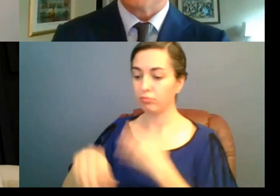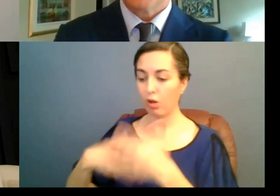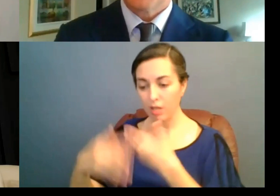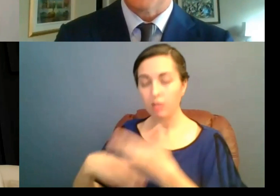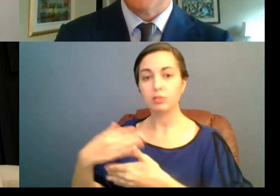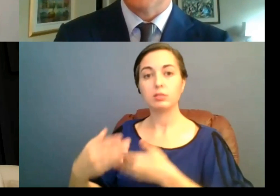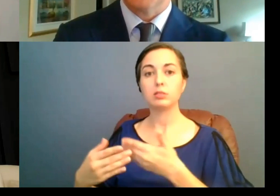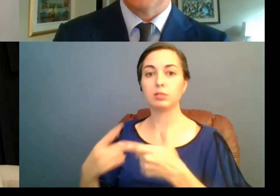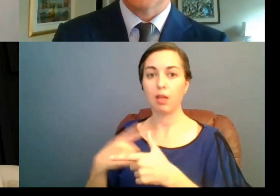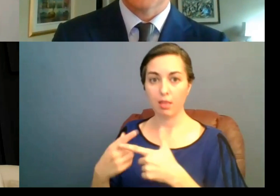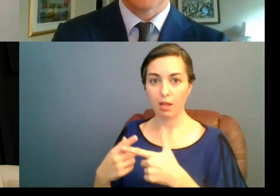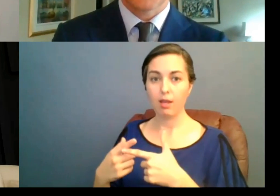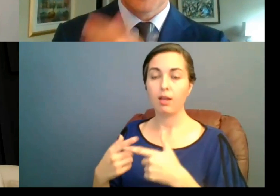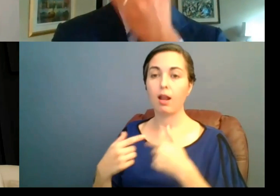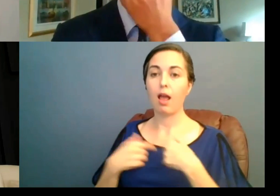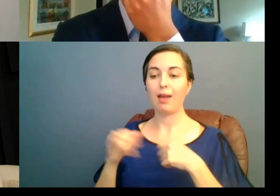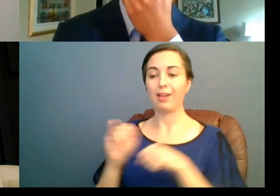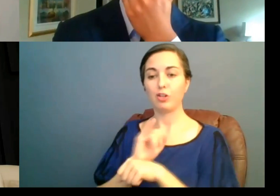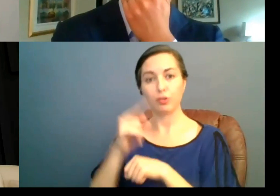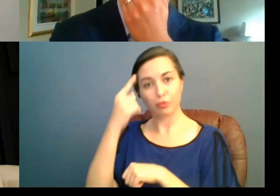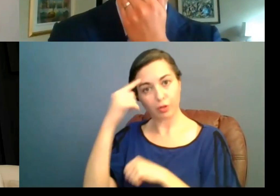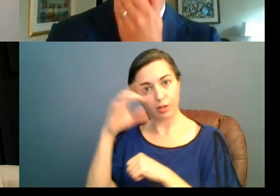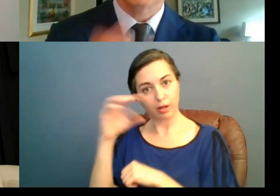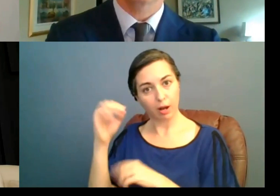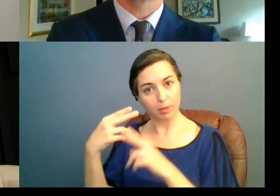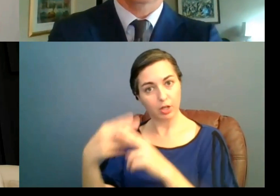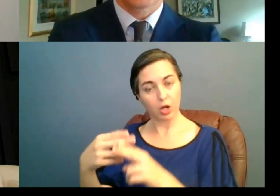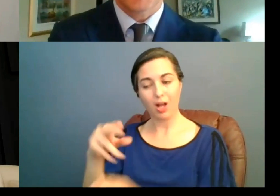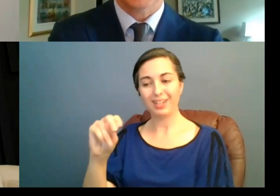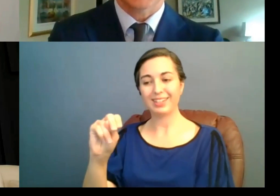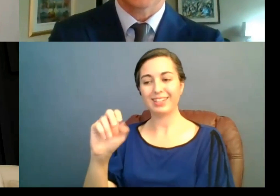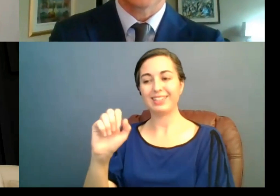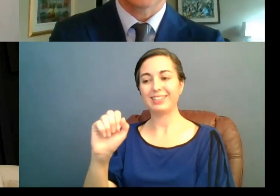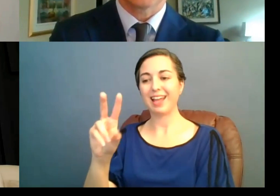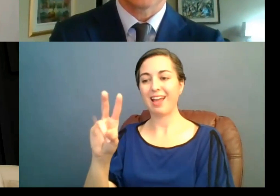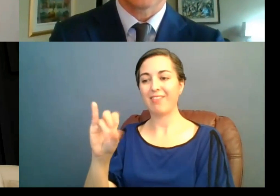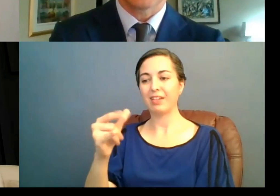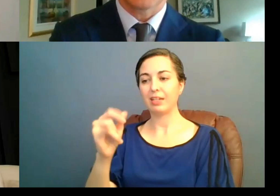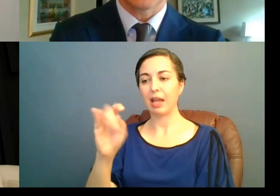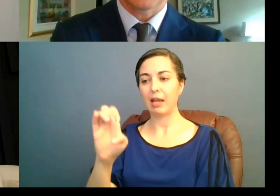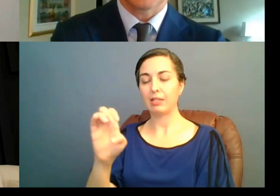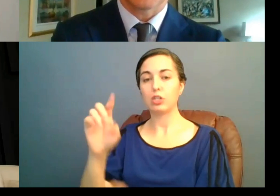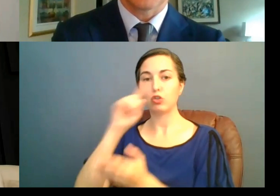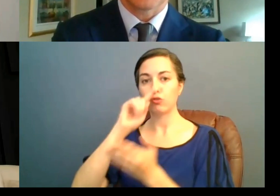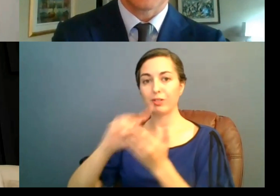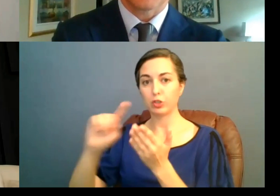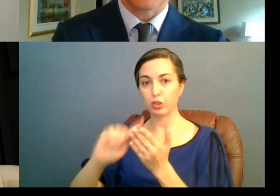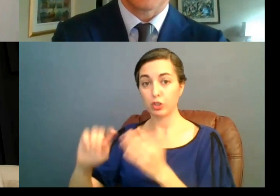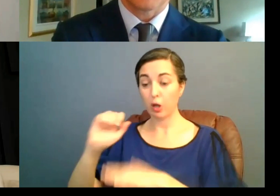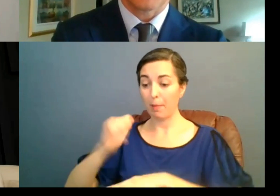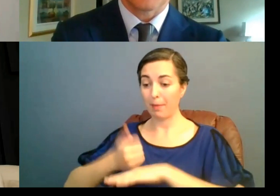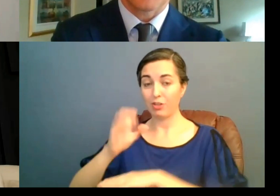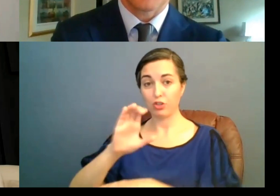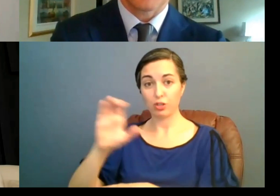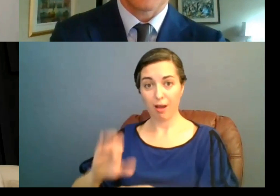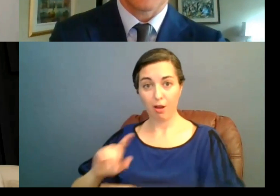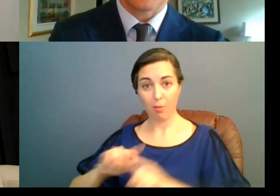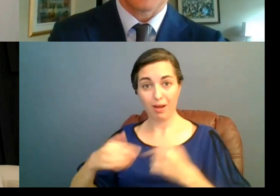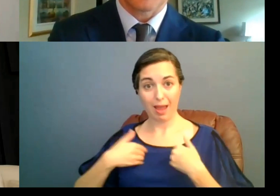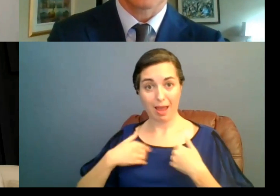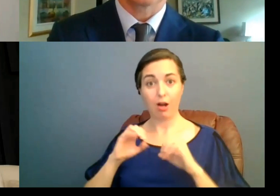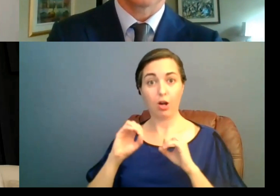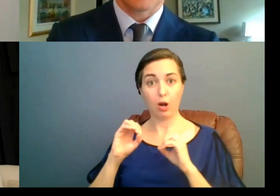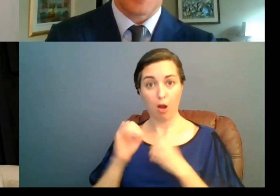and ended up interning for a company called Navigate Research. And they are based in Chicago, but had an office in Scottsdale